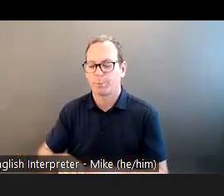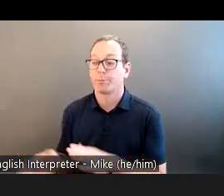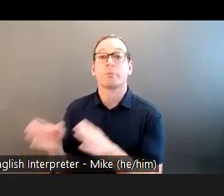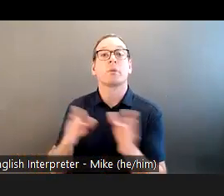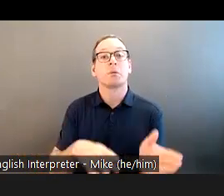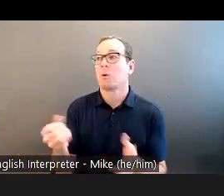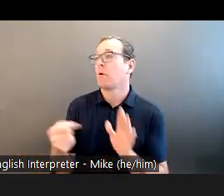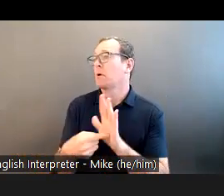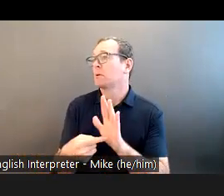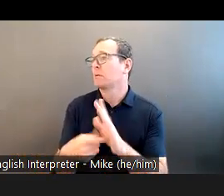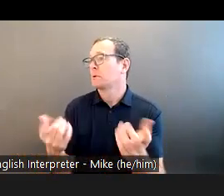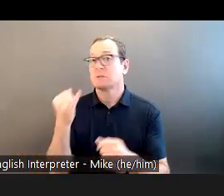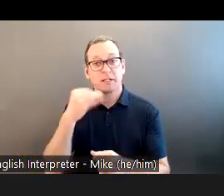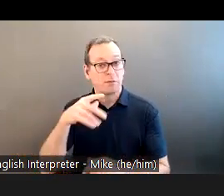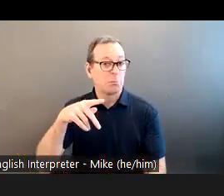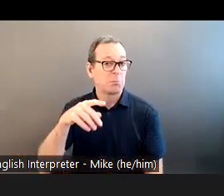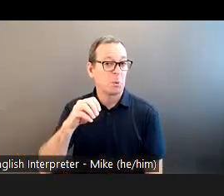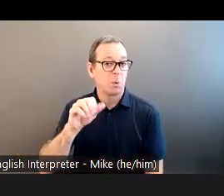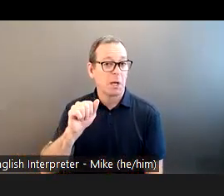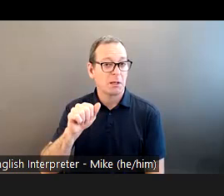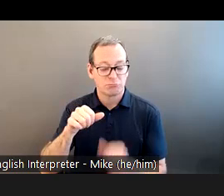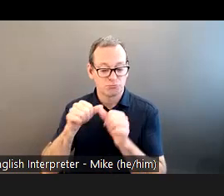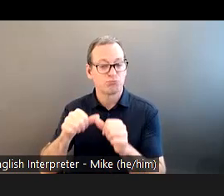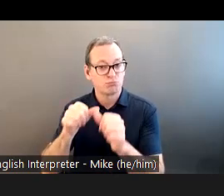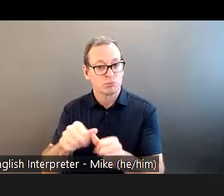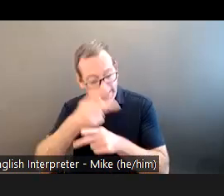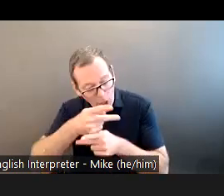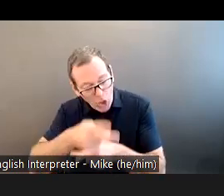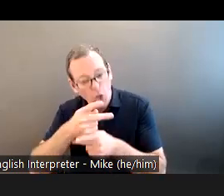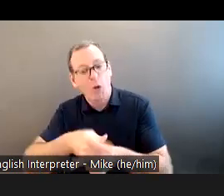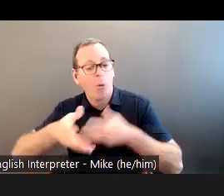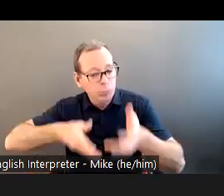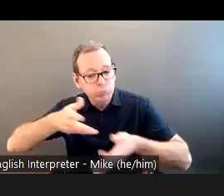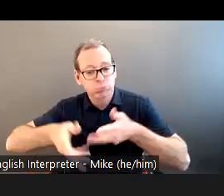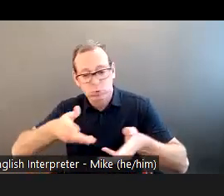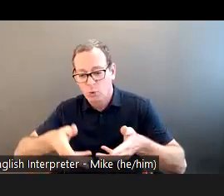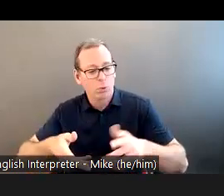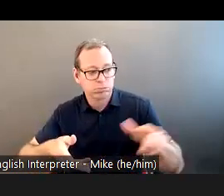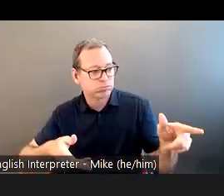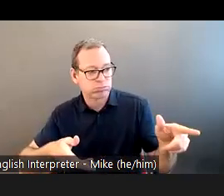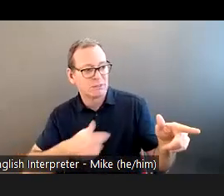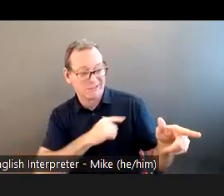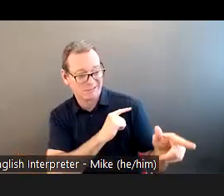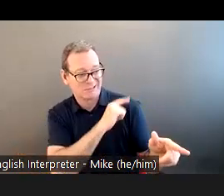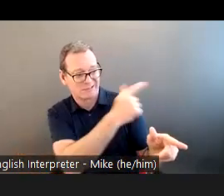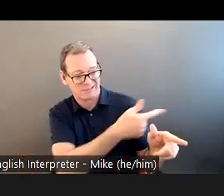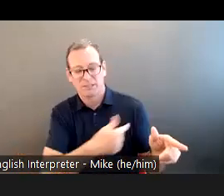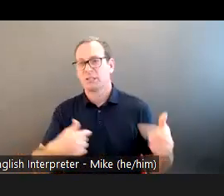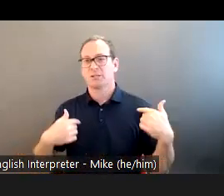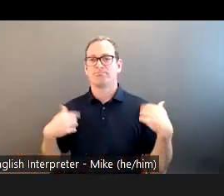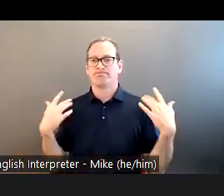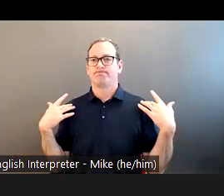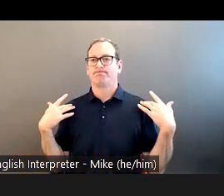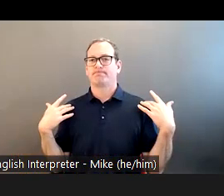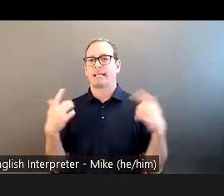role, say, for a few years, they're tired, they want to pass it on to your substitute, again, a signed letter dated and